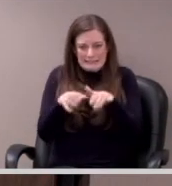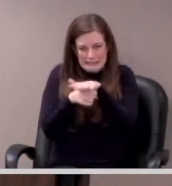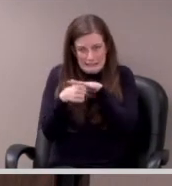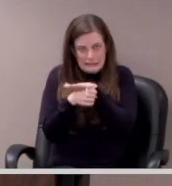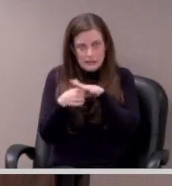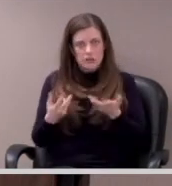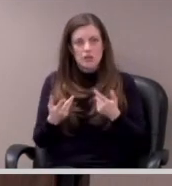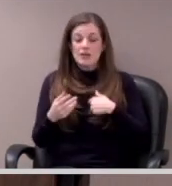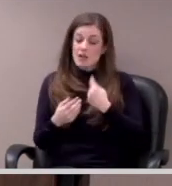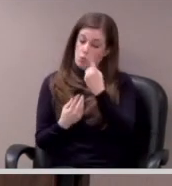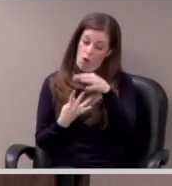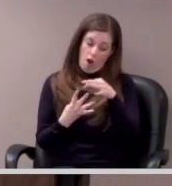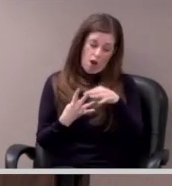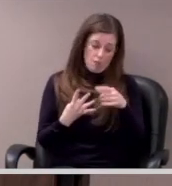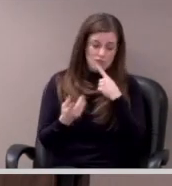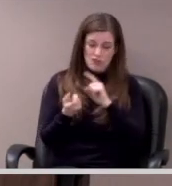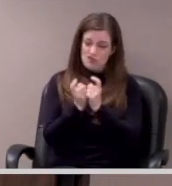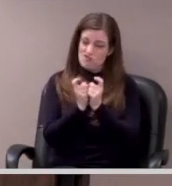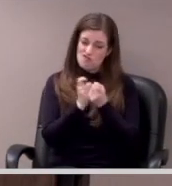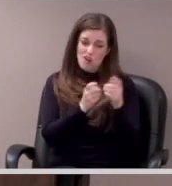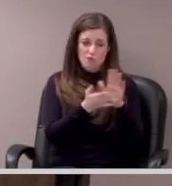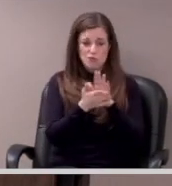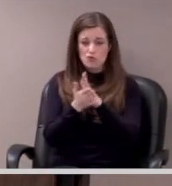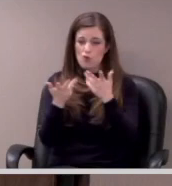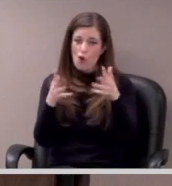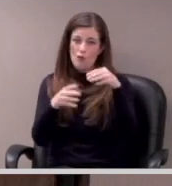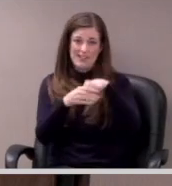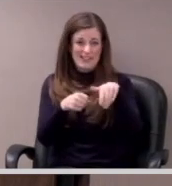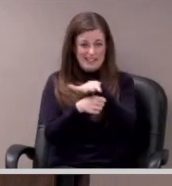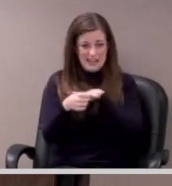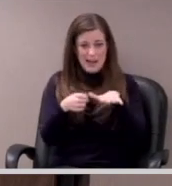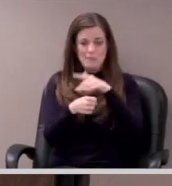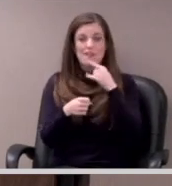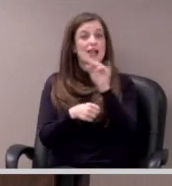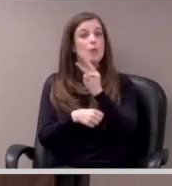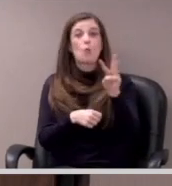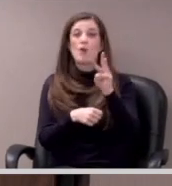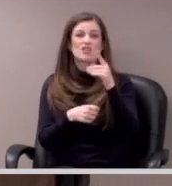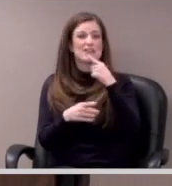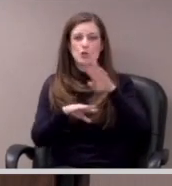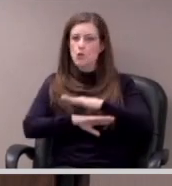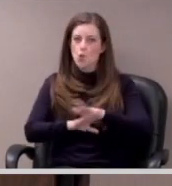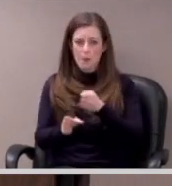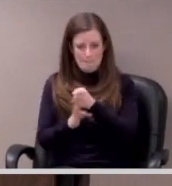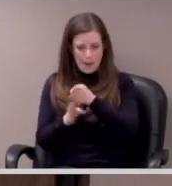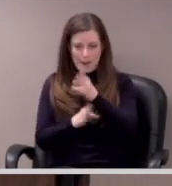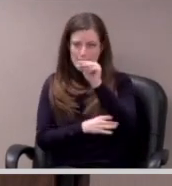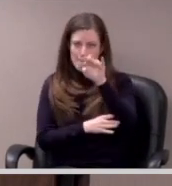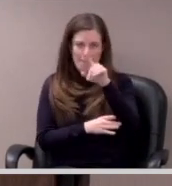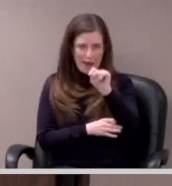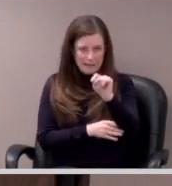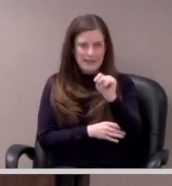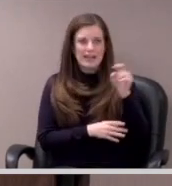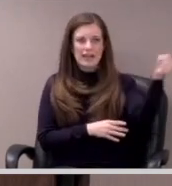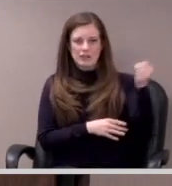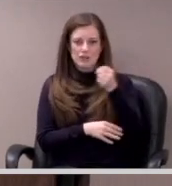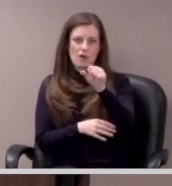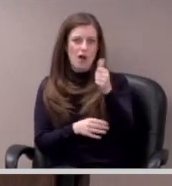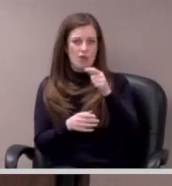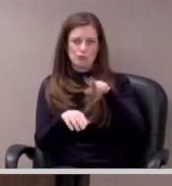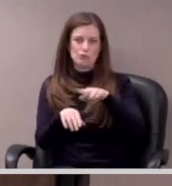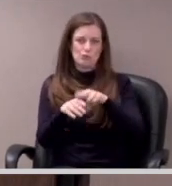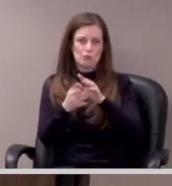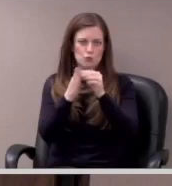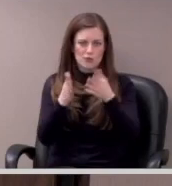you could do one option, and you could change the schools that are already in our neighborhood. For example, Western could no longer be a magnet, and you could get reside students in there. But no